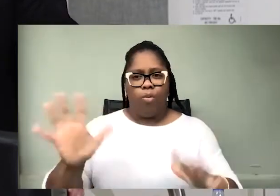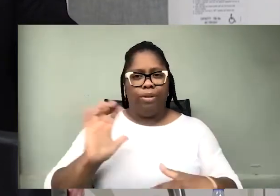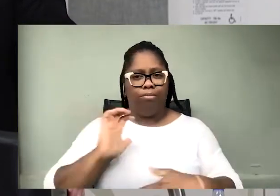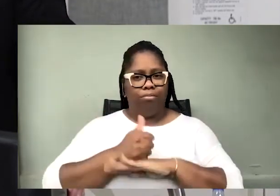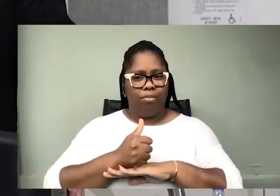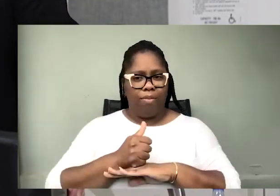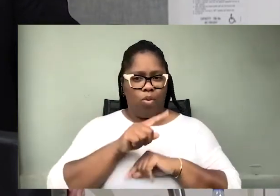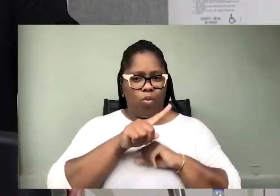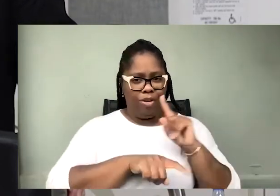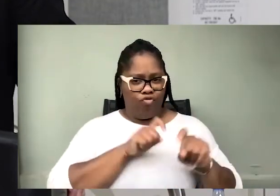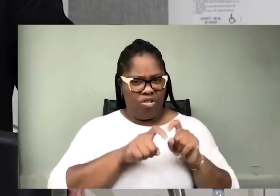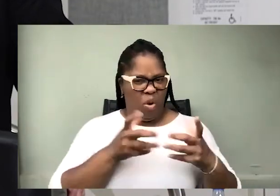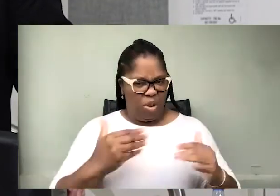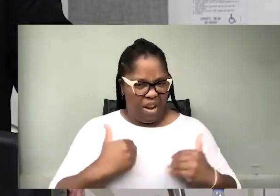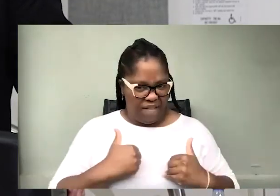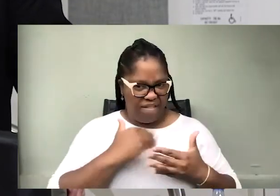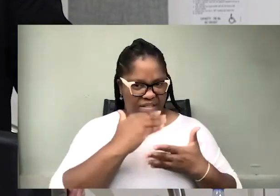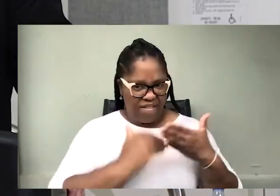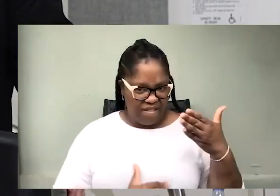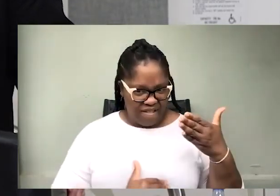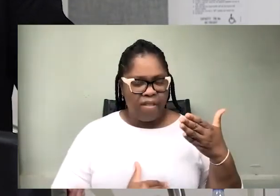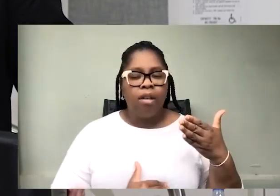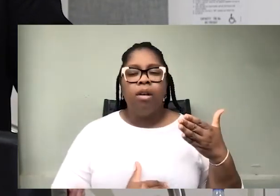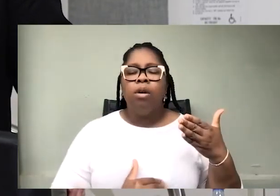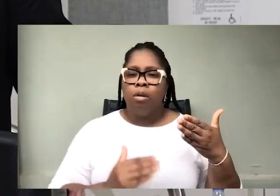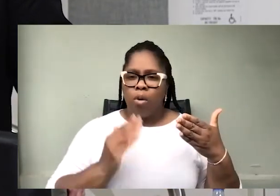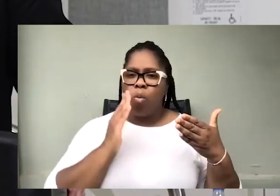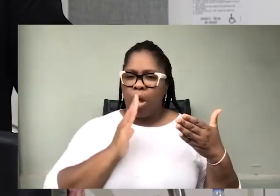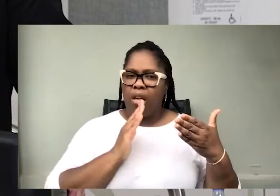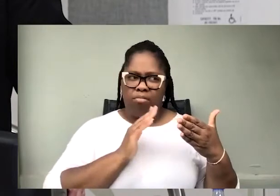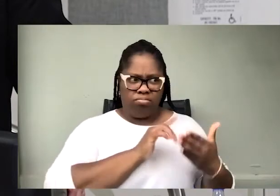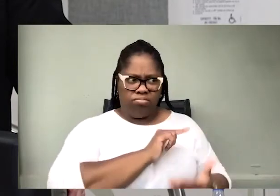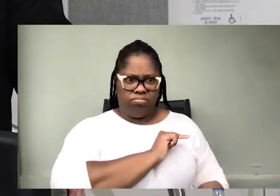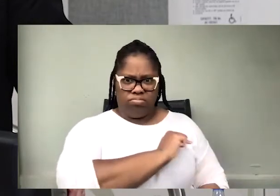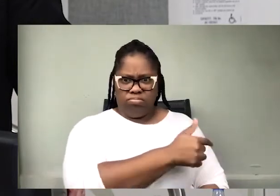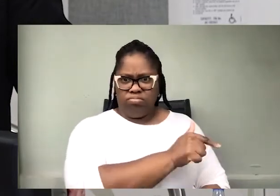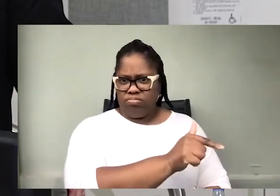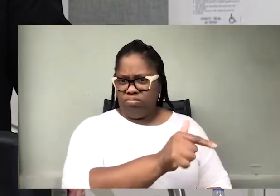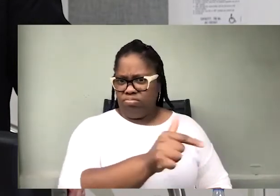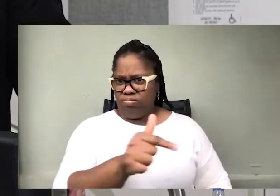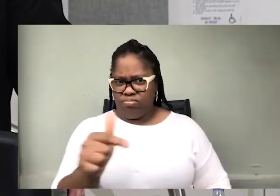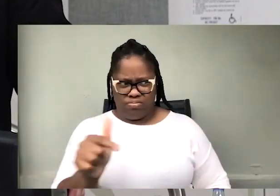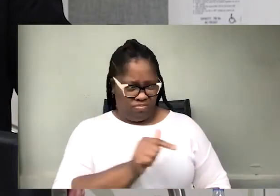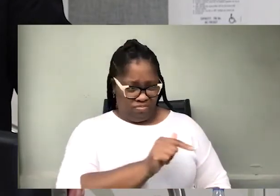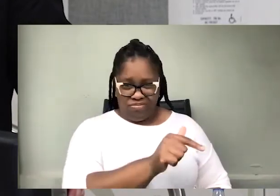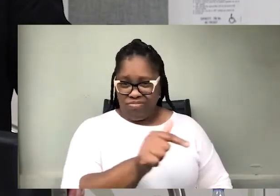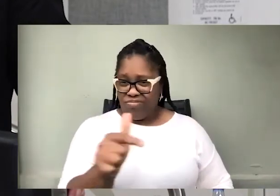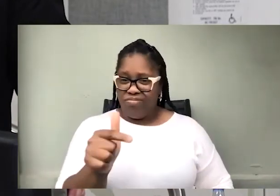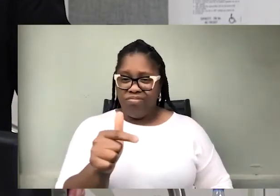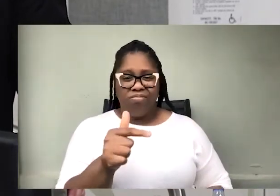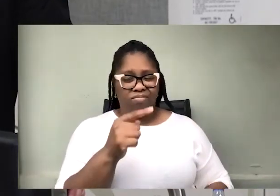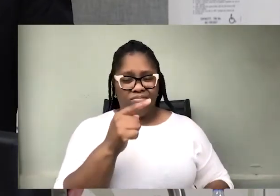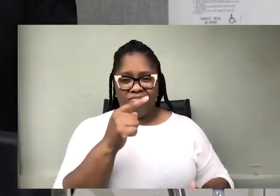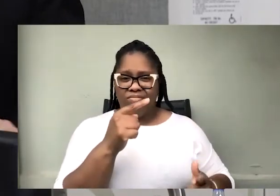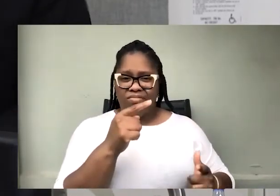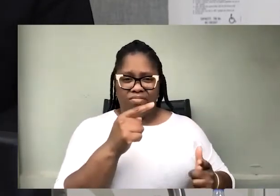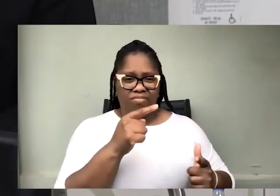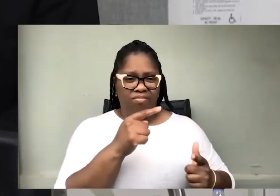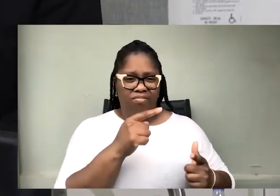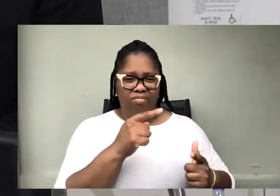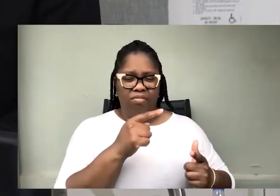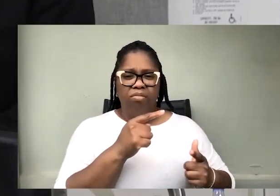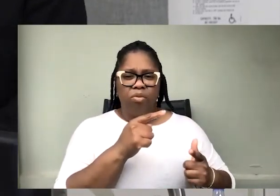that we wanted to ask, and we're going to allow the elected officials and the experts to kind of weigh in when it